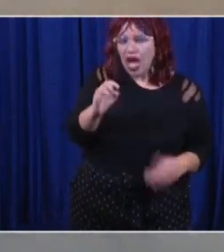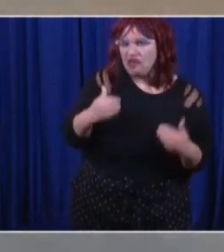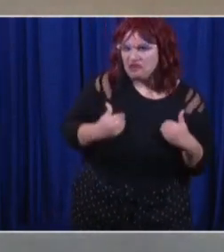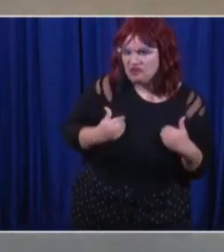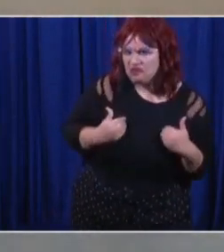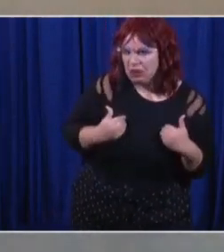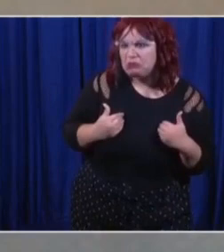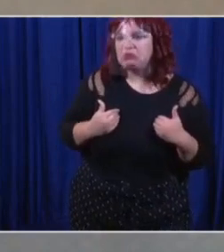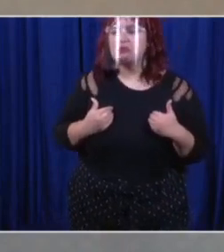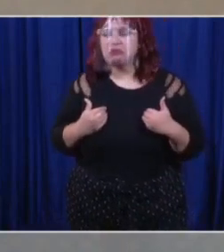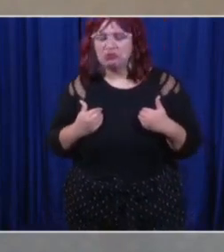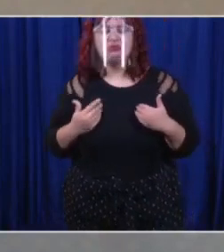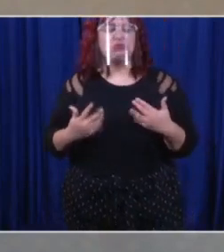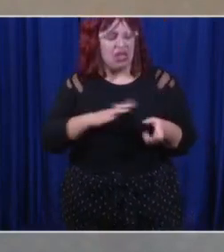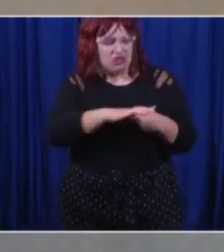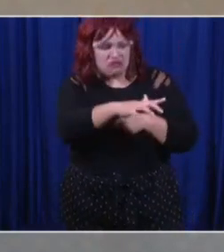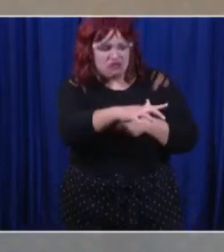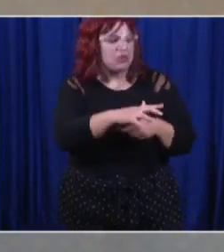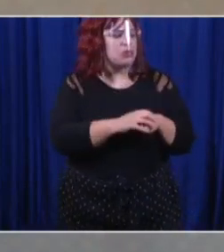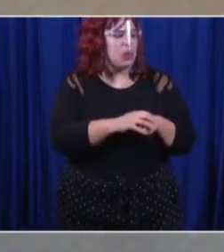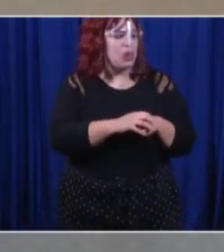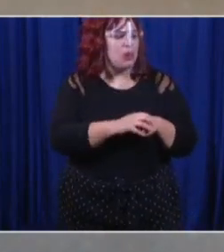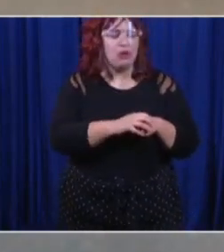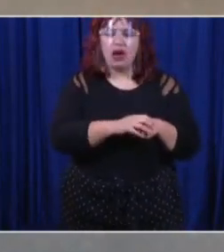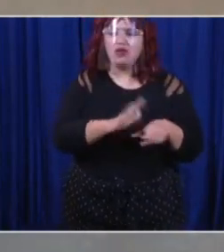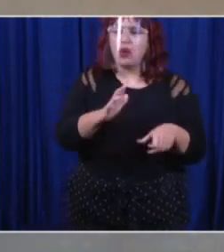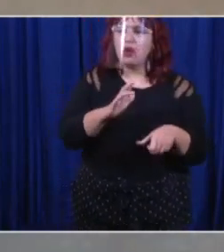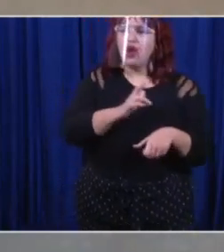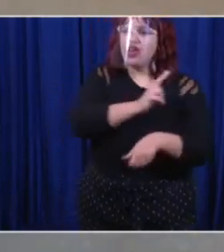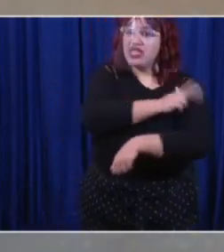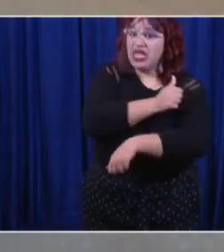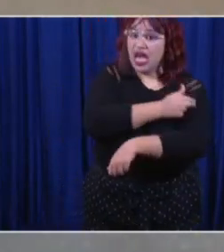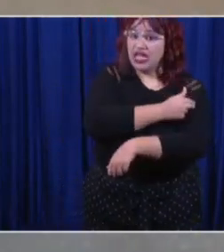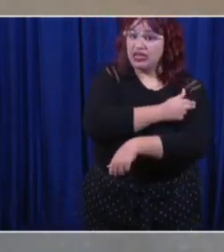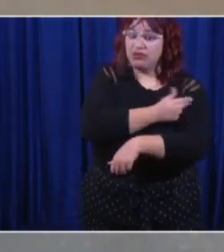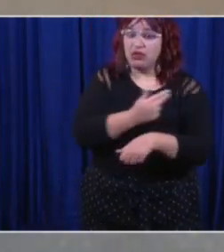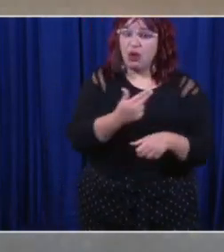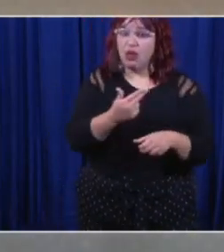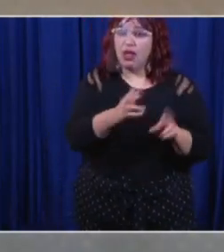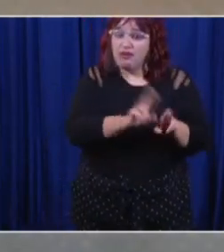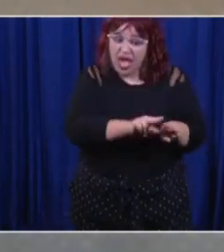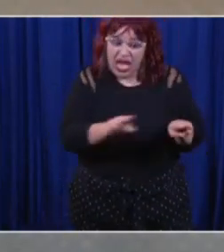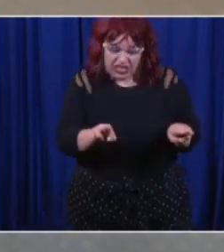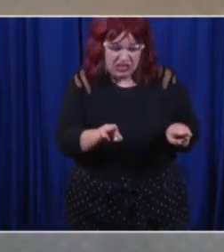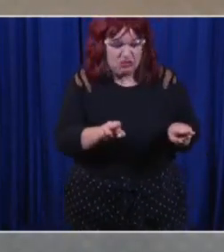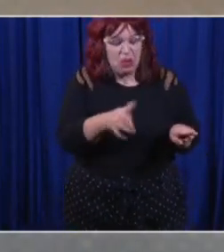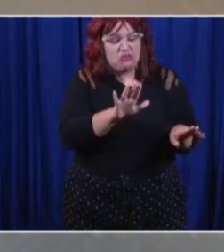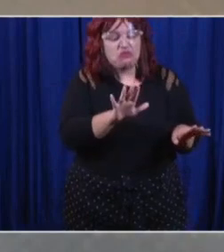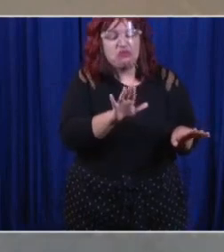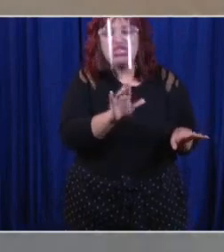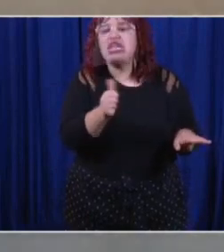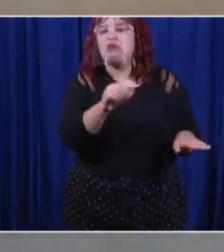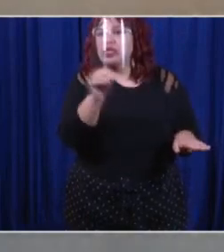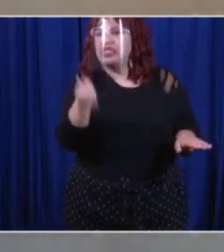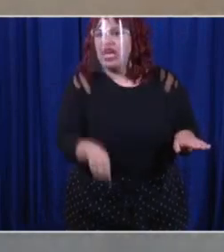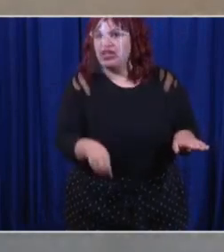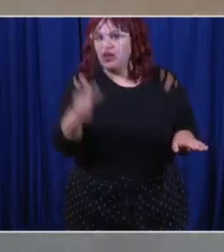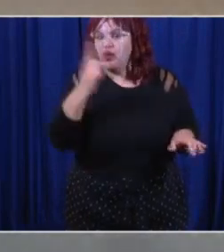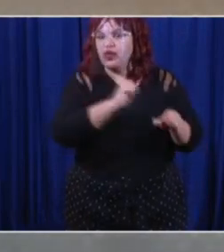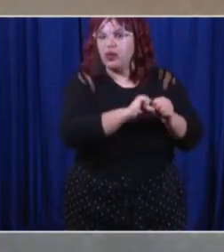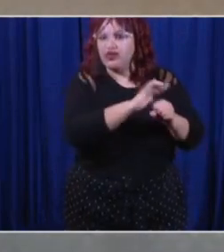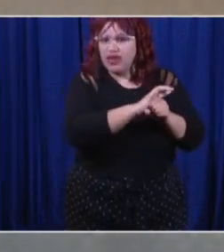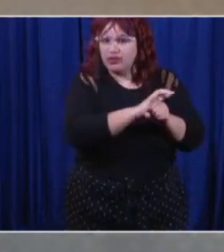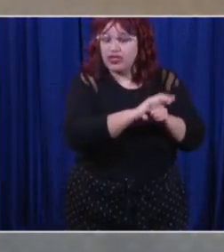10% of the hospital beds for COVID patients. And total number of beds being utilized right now is between 70 and